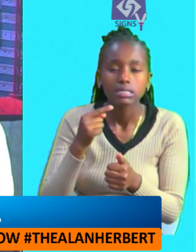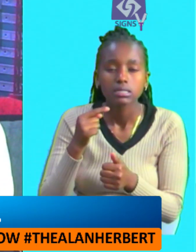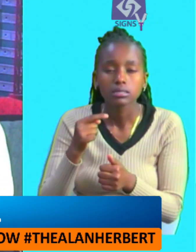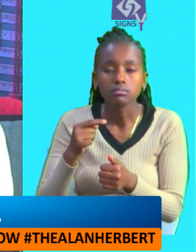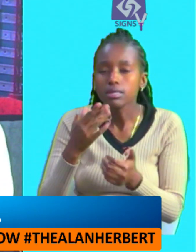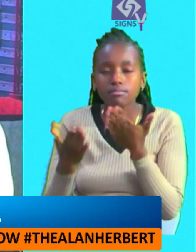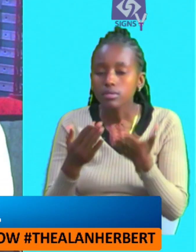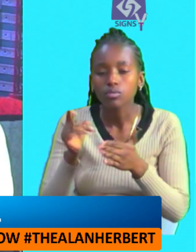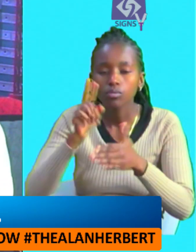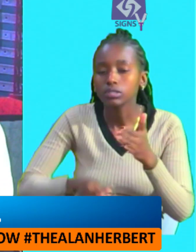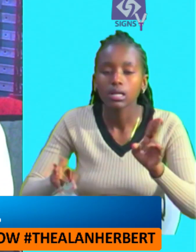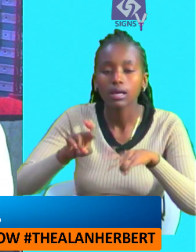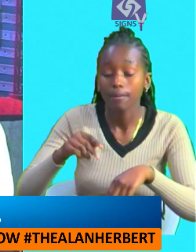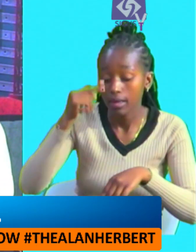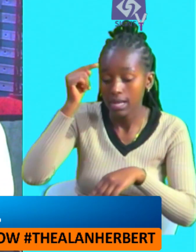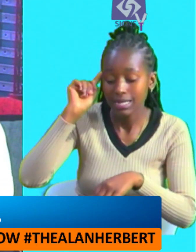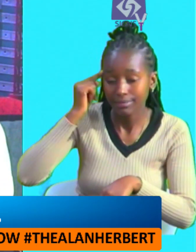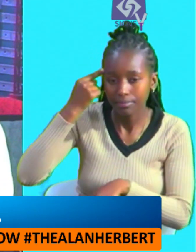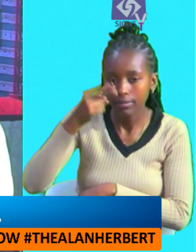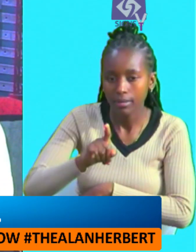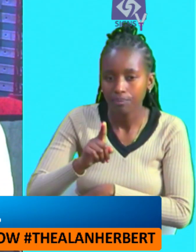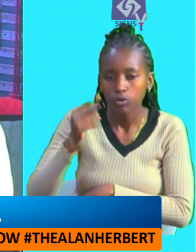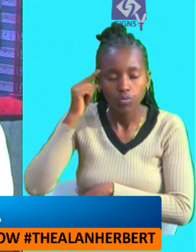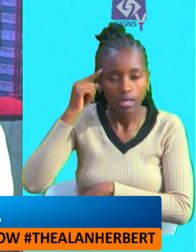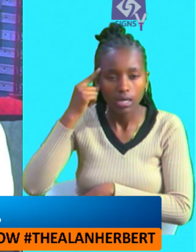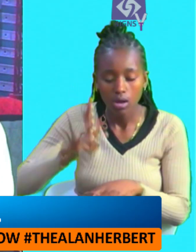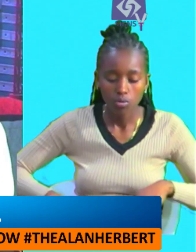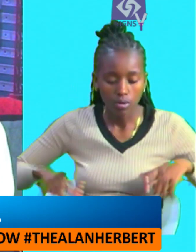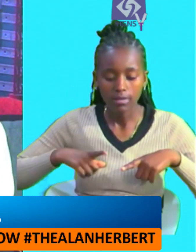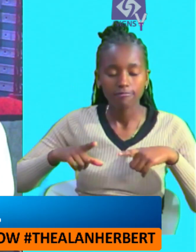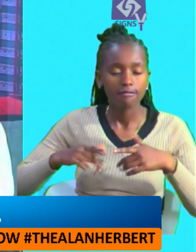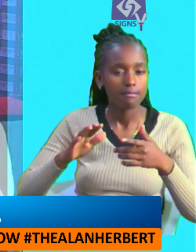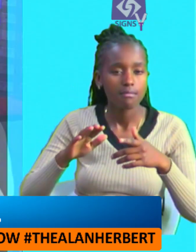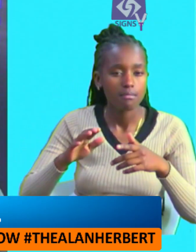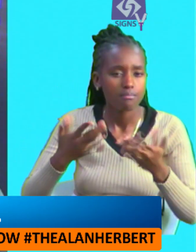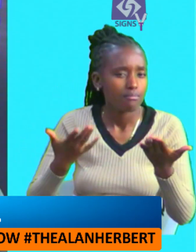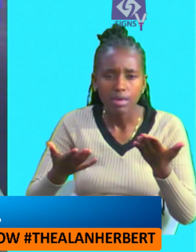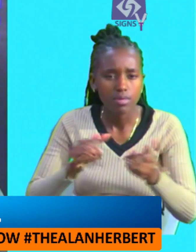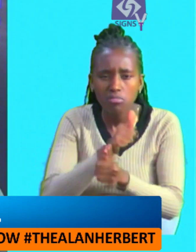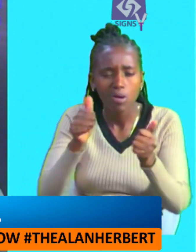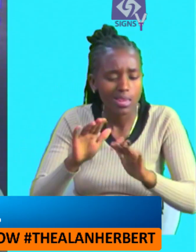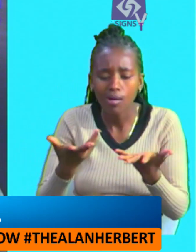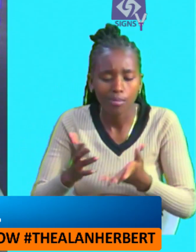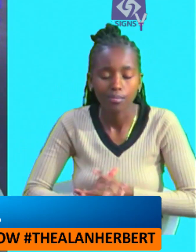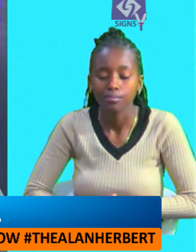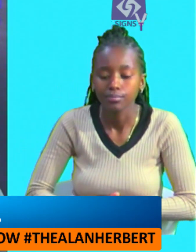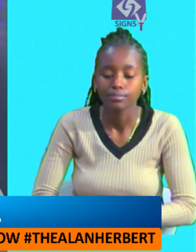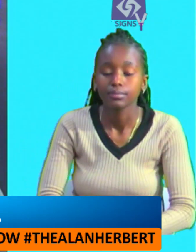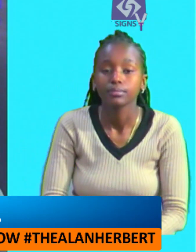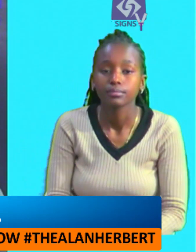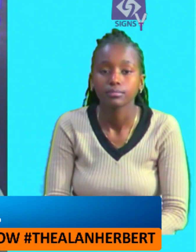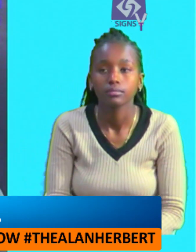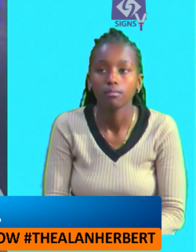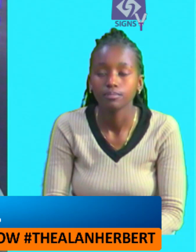but bado it's an interesting she's an interesting subject to look at. Ndio hata wewe uweze ku